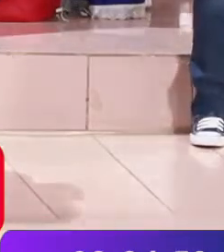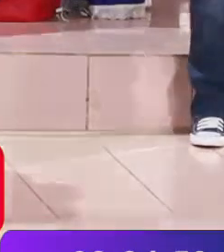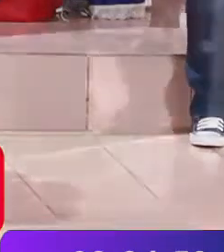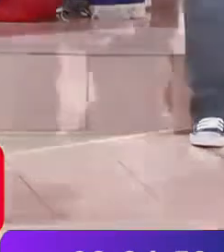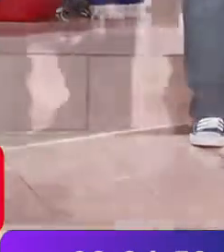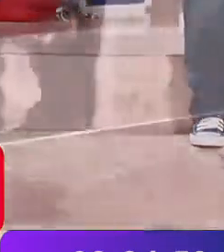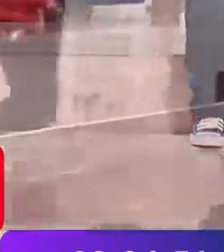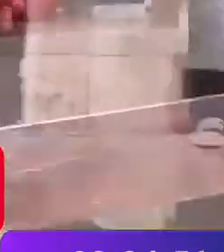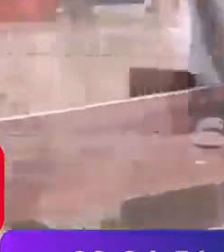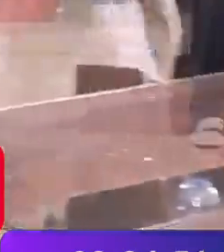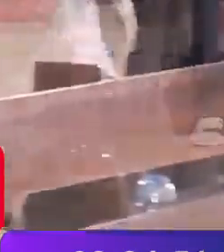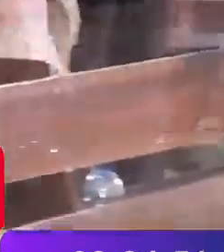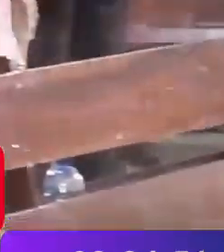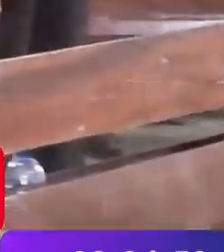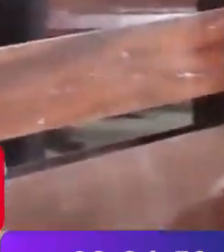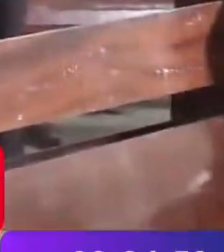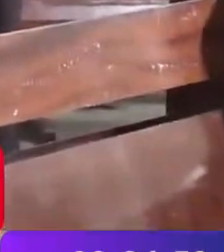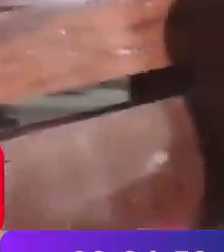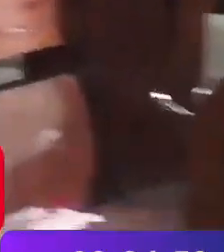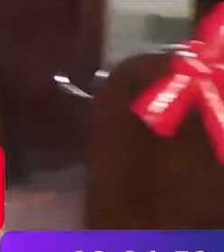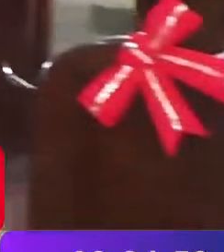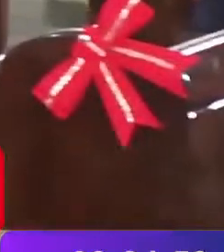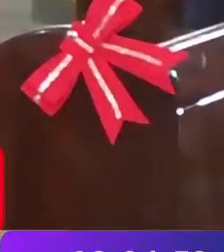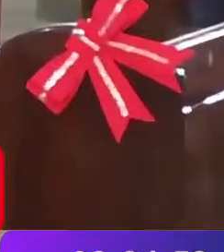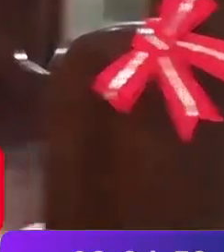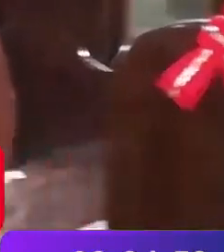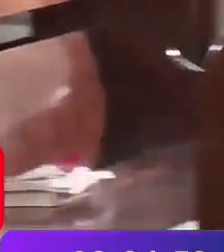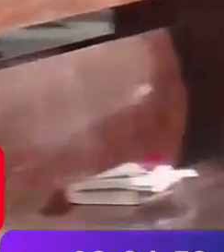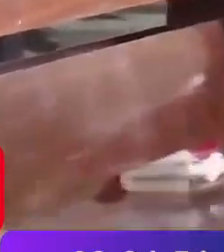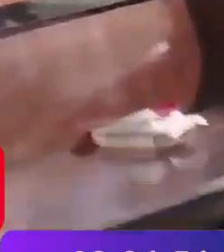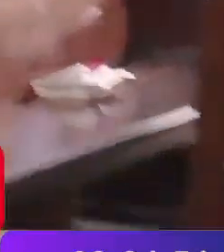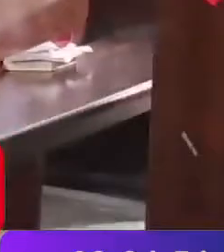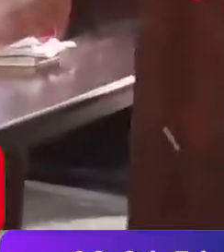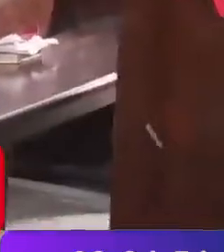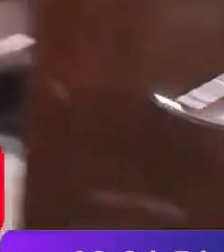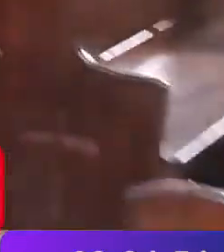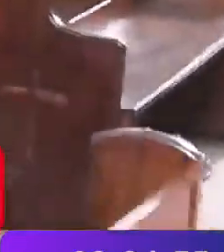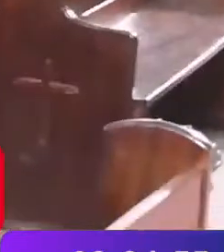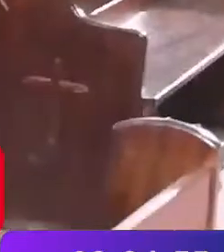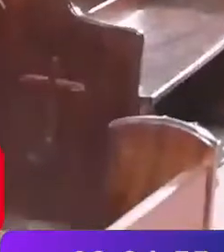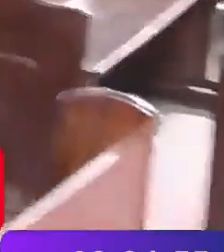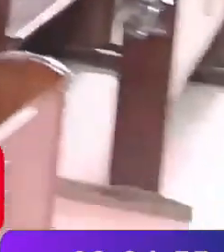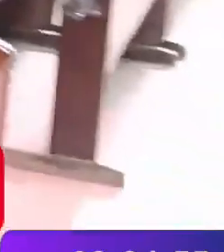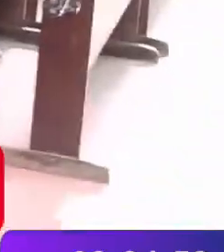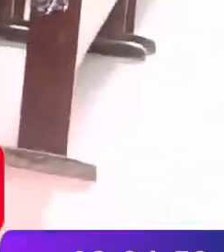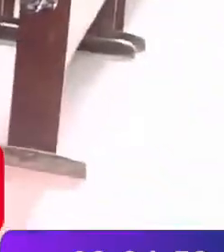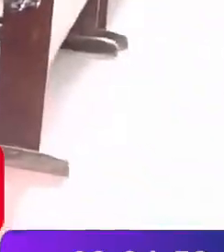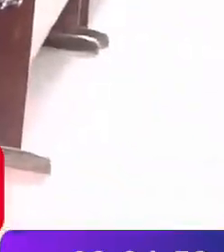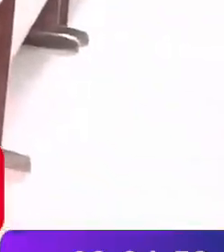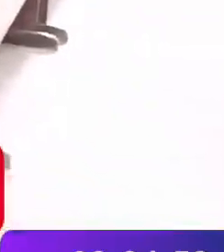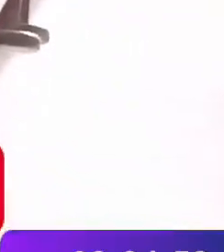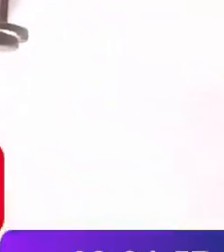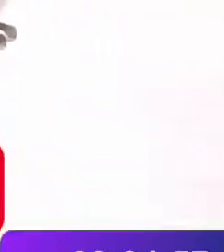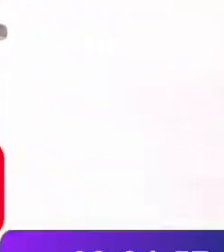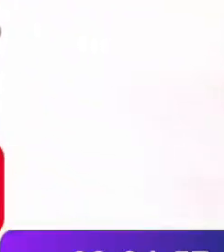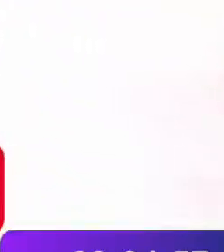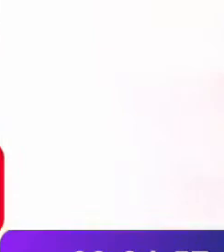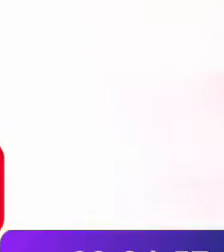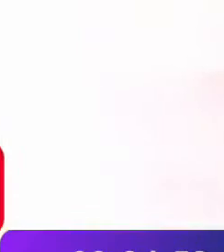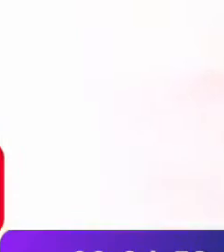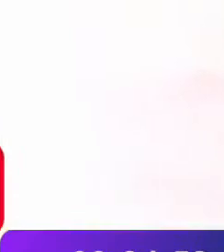faithful, O God, in the name of Jesus Christ. Dear Lord, we worship you and we give you